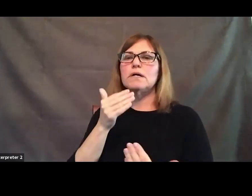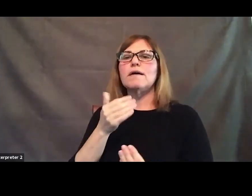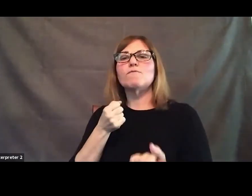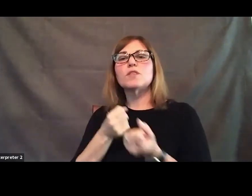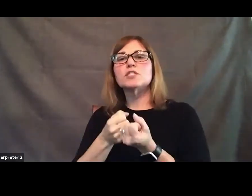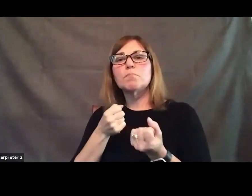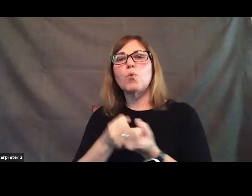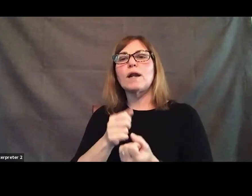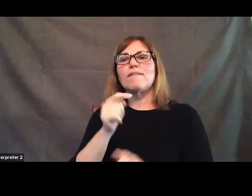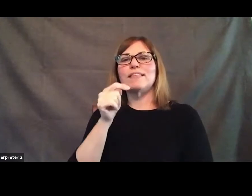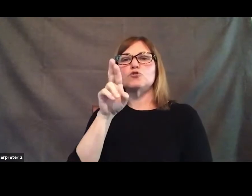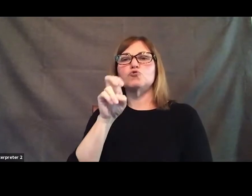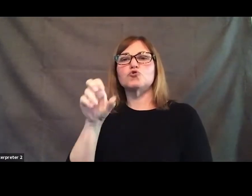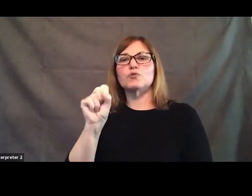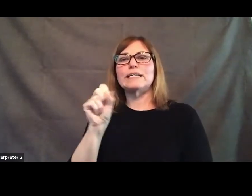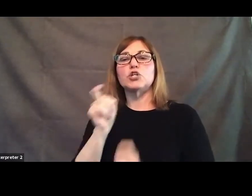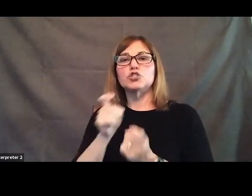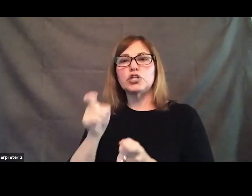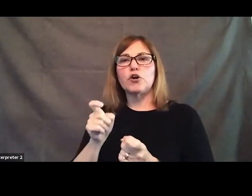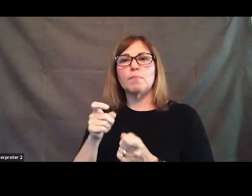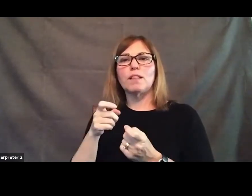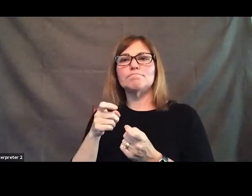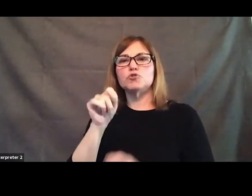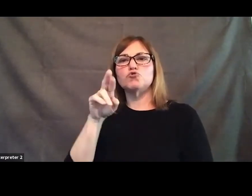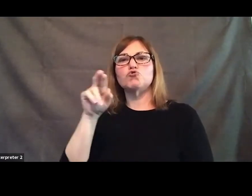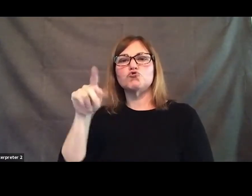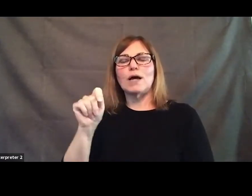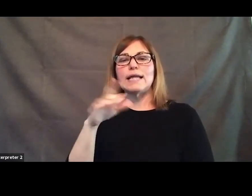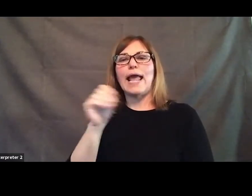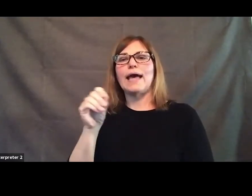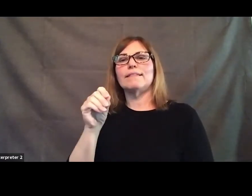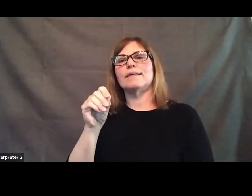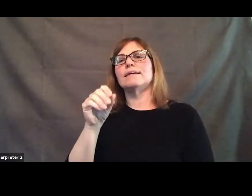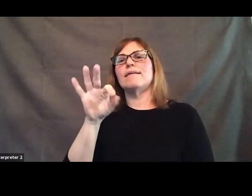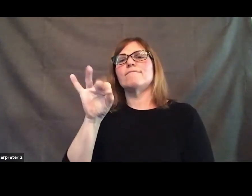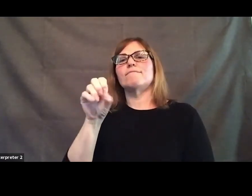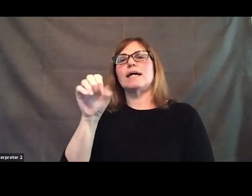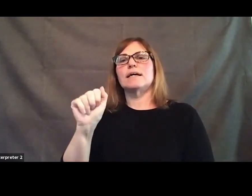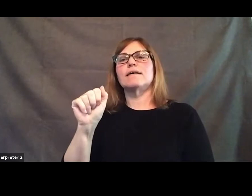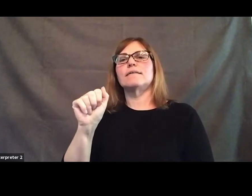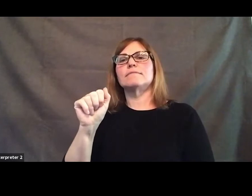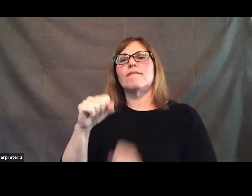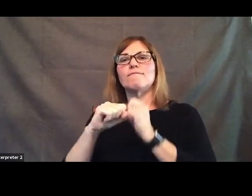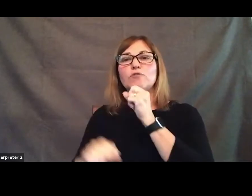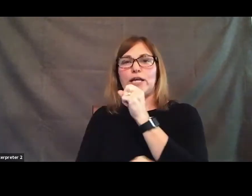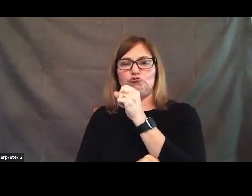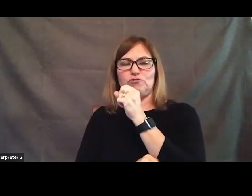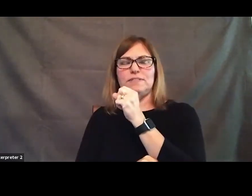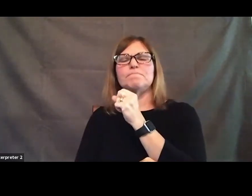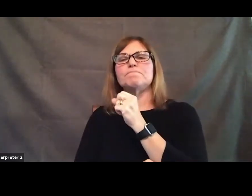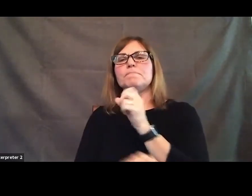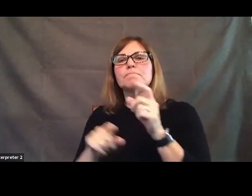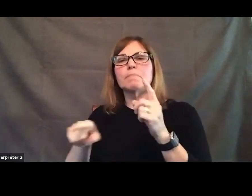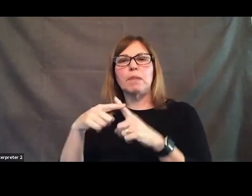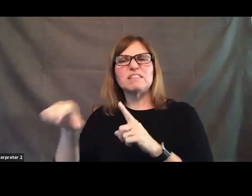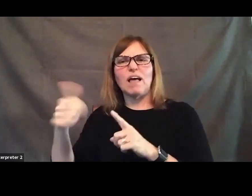Charitable Trust and the FISA Foundation for this event and so many others. Now, I'd like to introduce